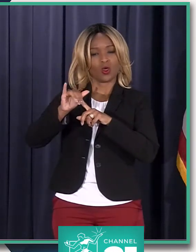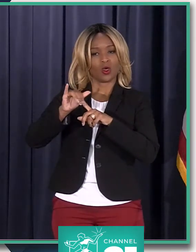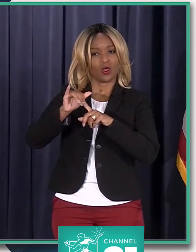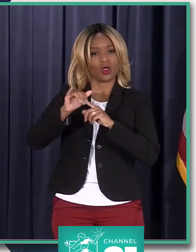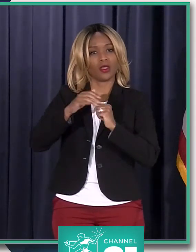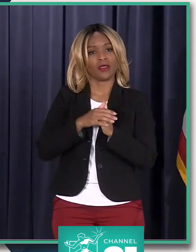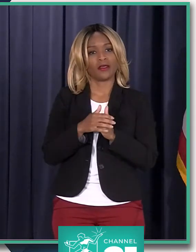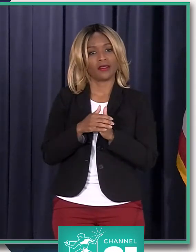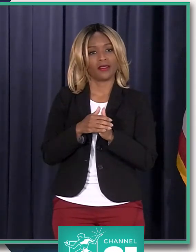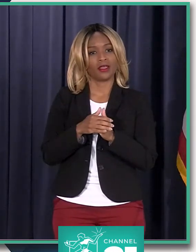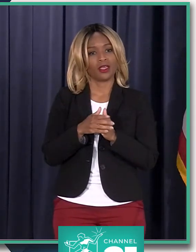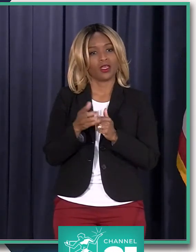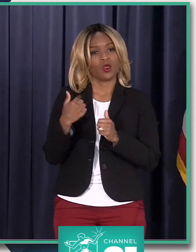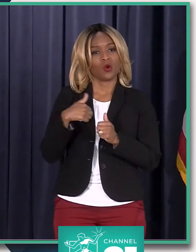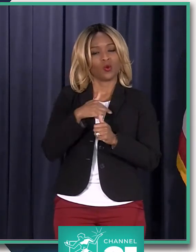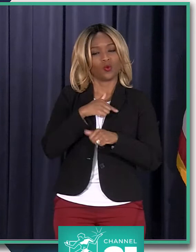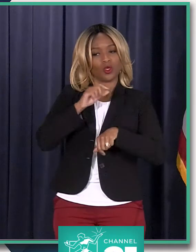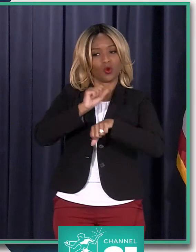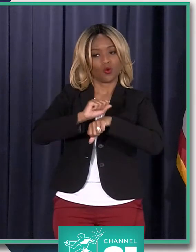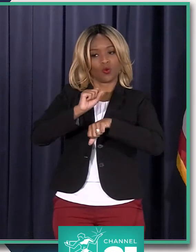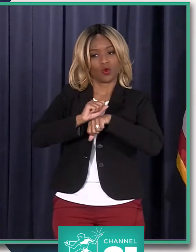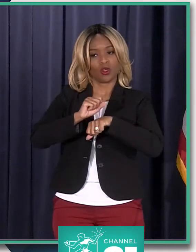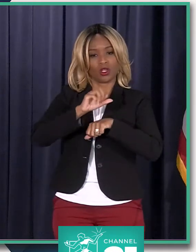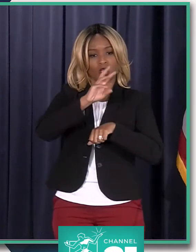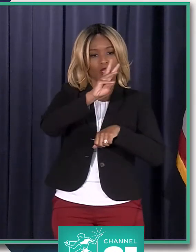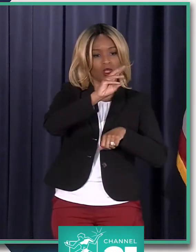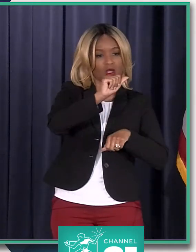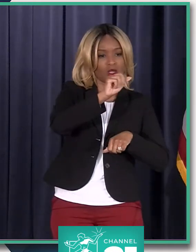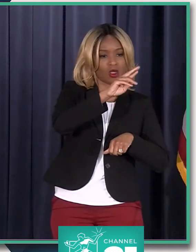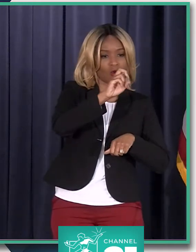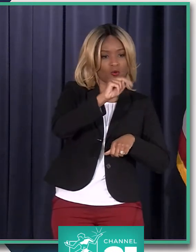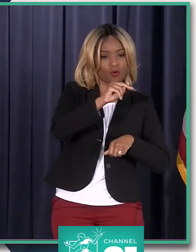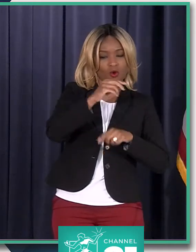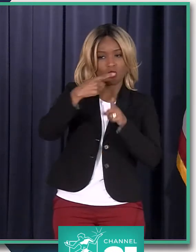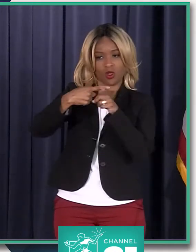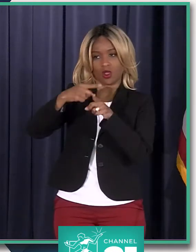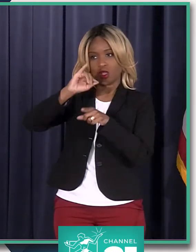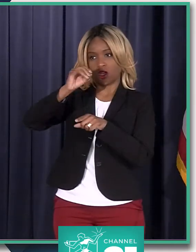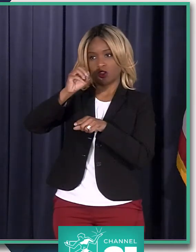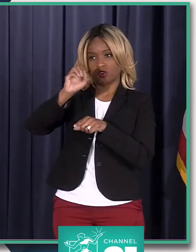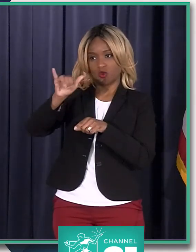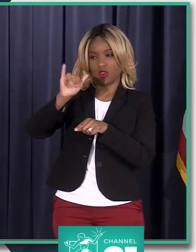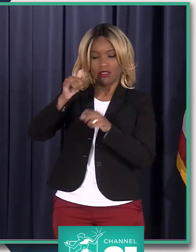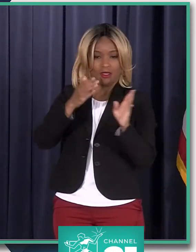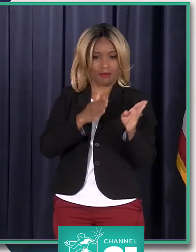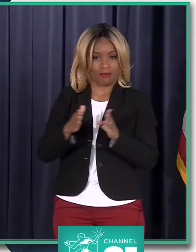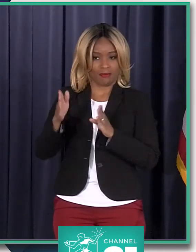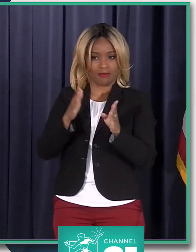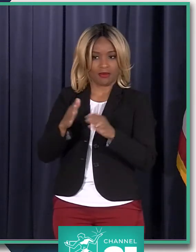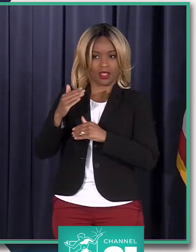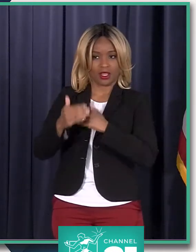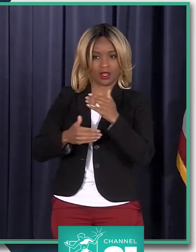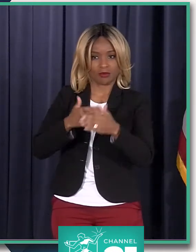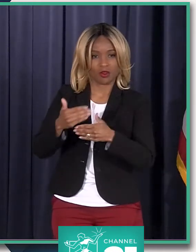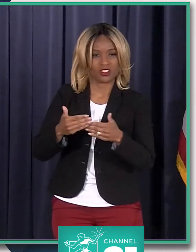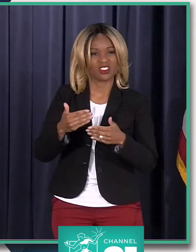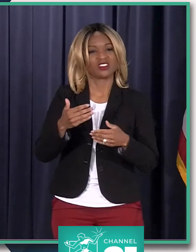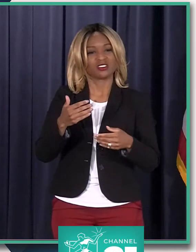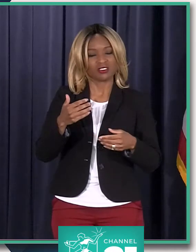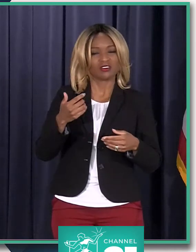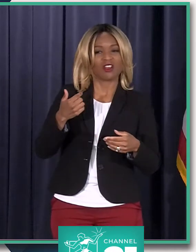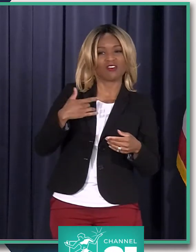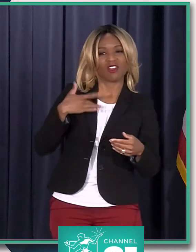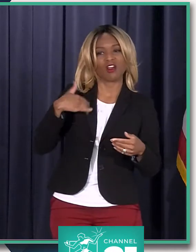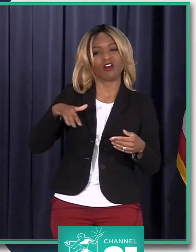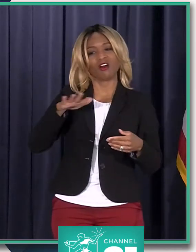today, we've been looking at Warren and Joy as part of a planning process, and we're sort of about halfway, 2/3